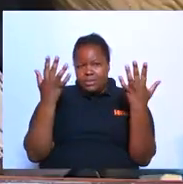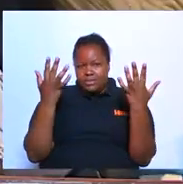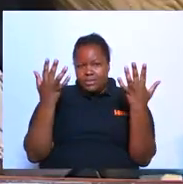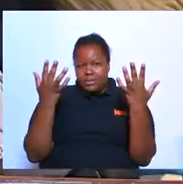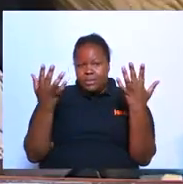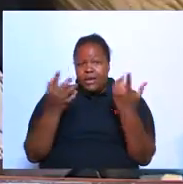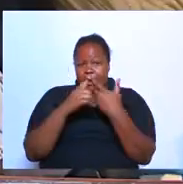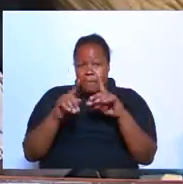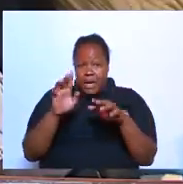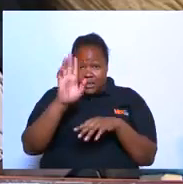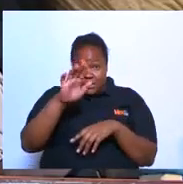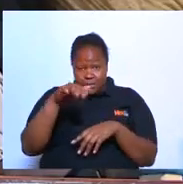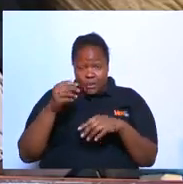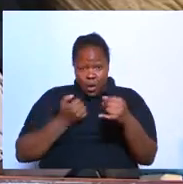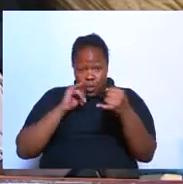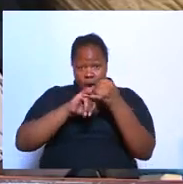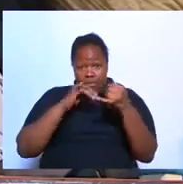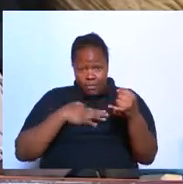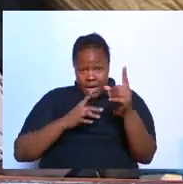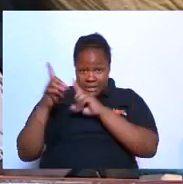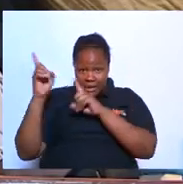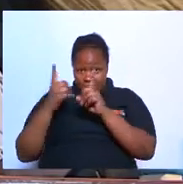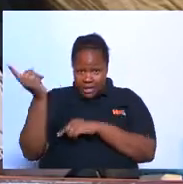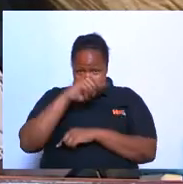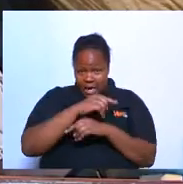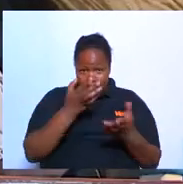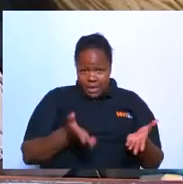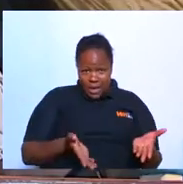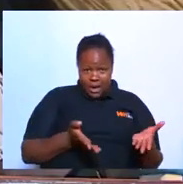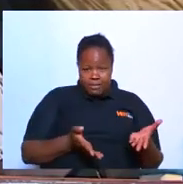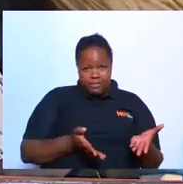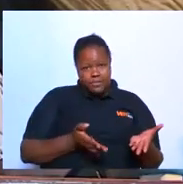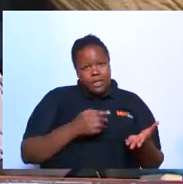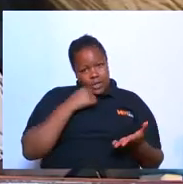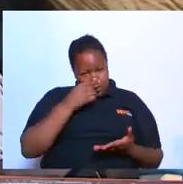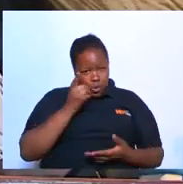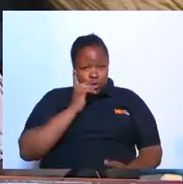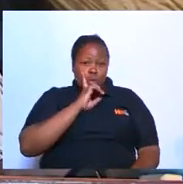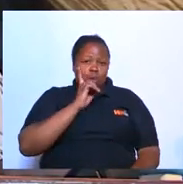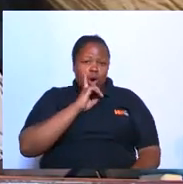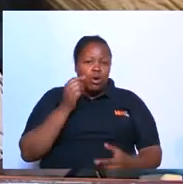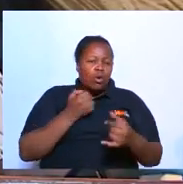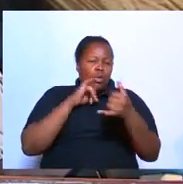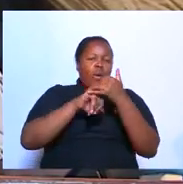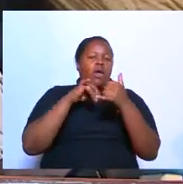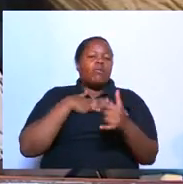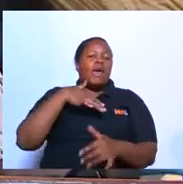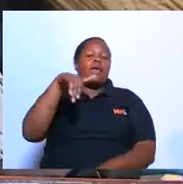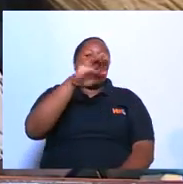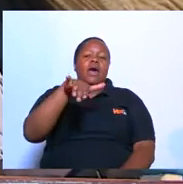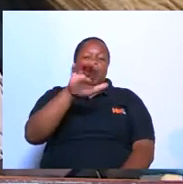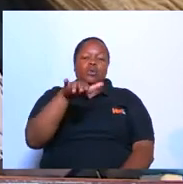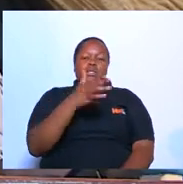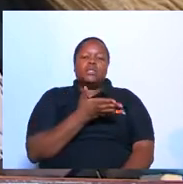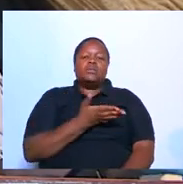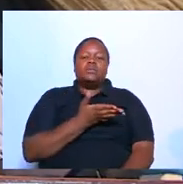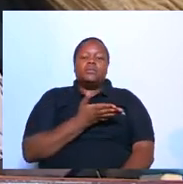by the way she's on the way to come here yeah so tomorrow will be with her